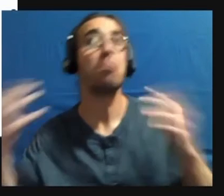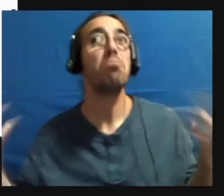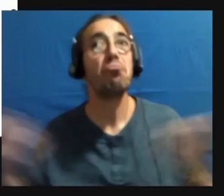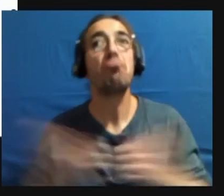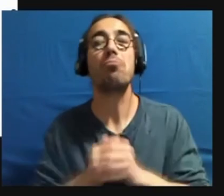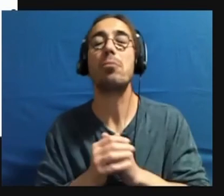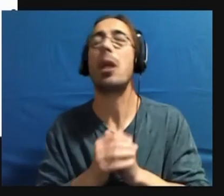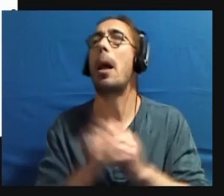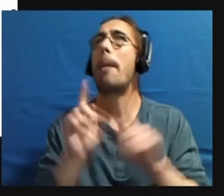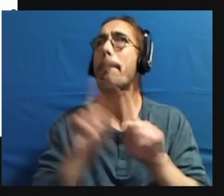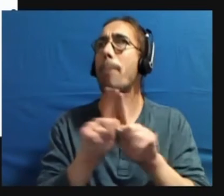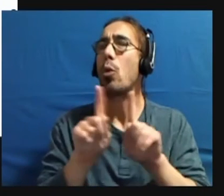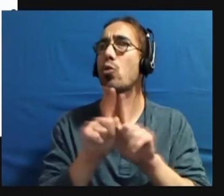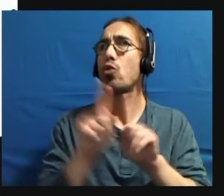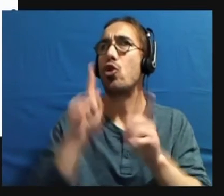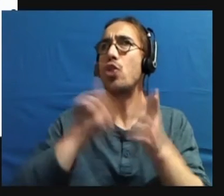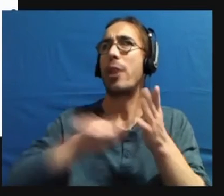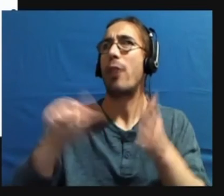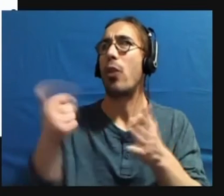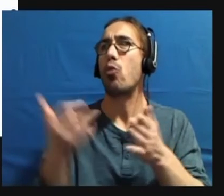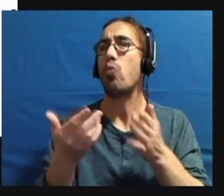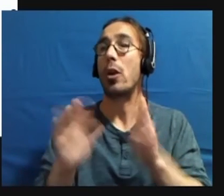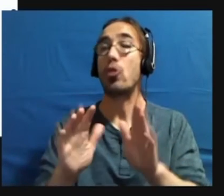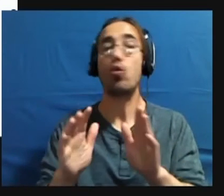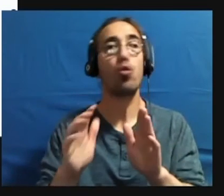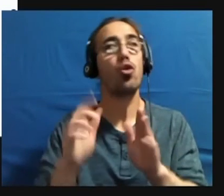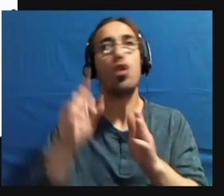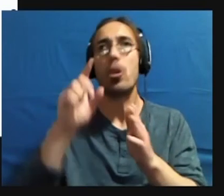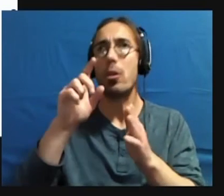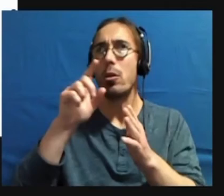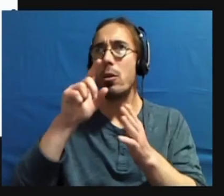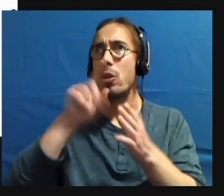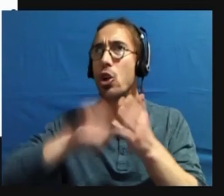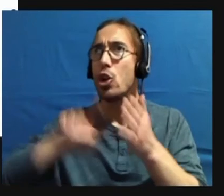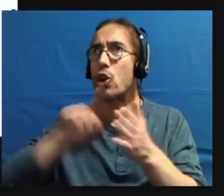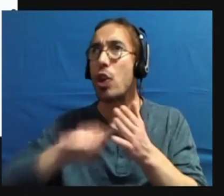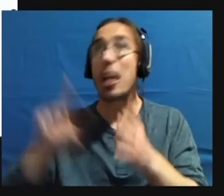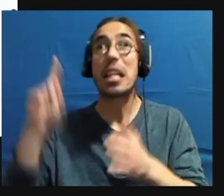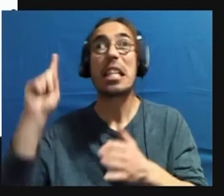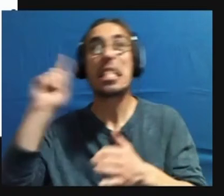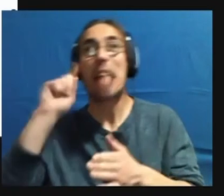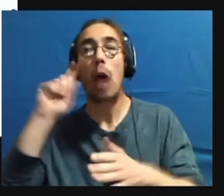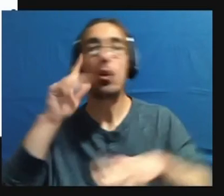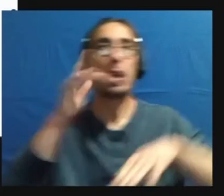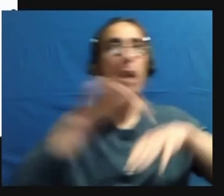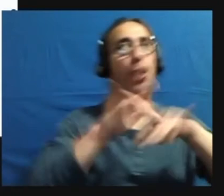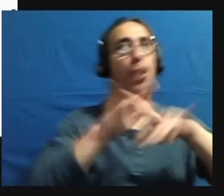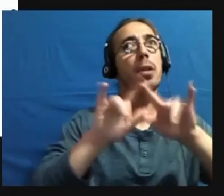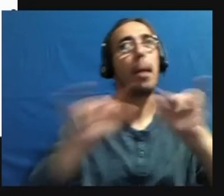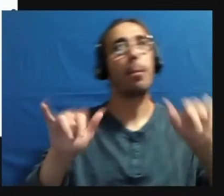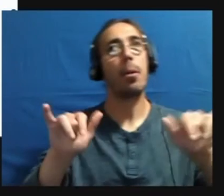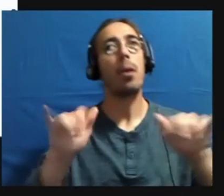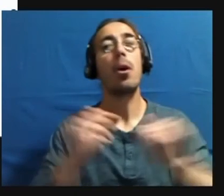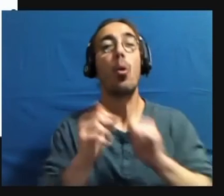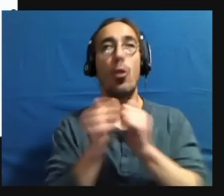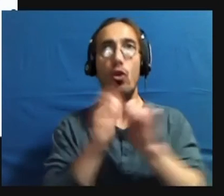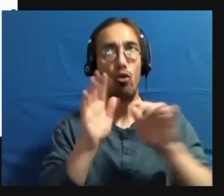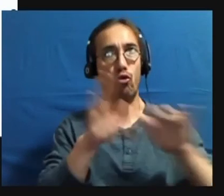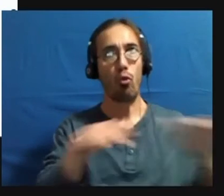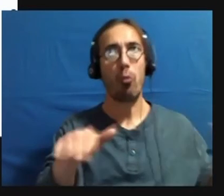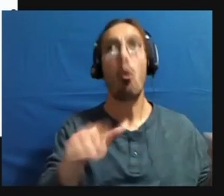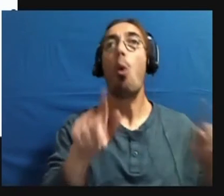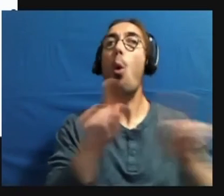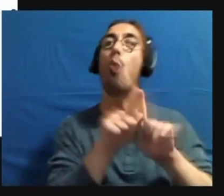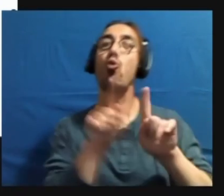But I would also look for other ways to explore sound and touch at the same time with your child. And I would explore